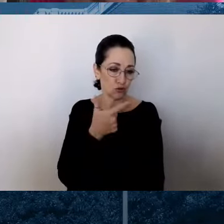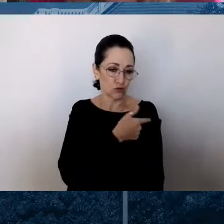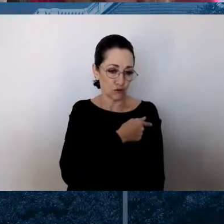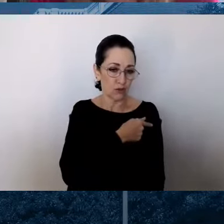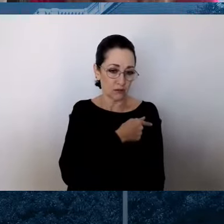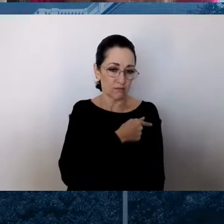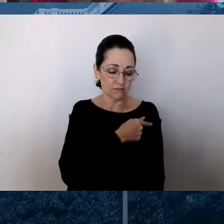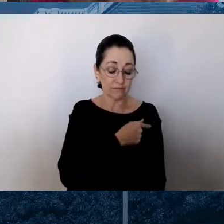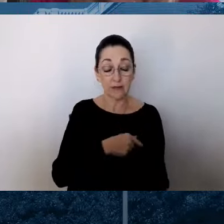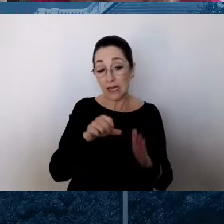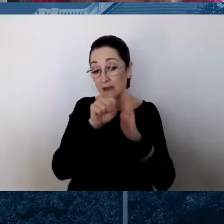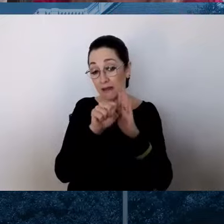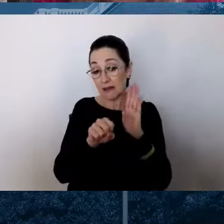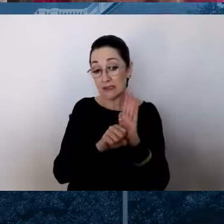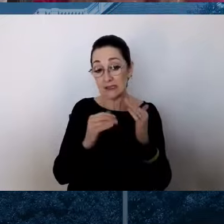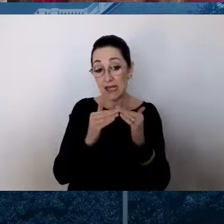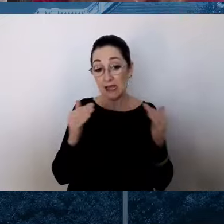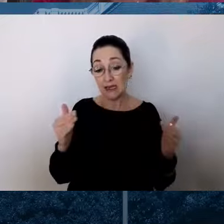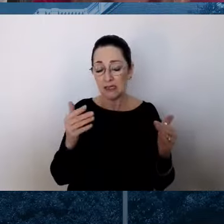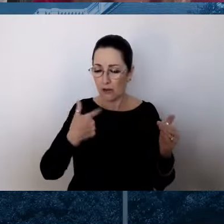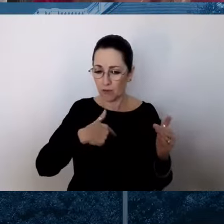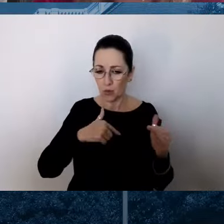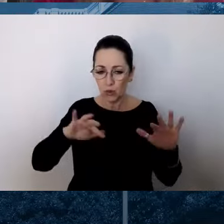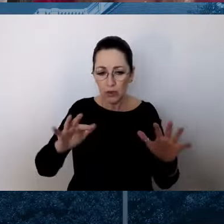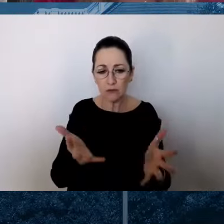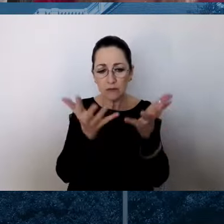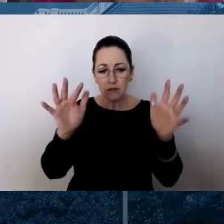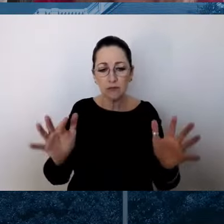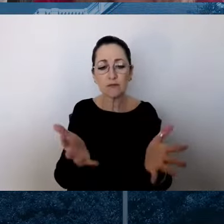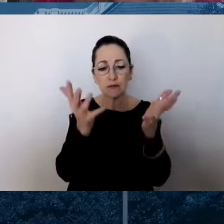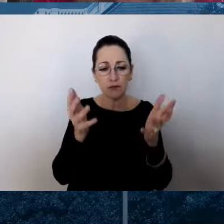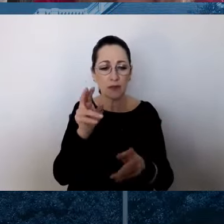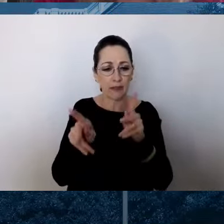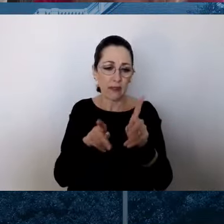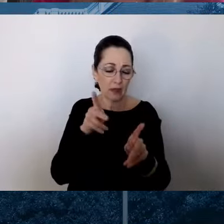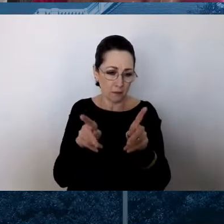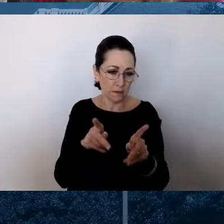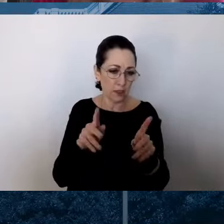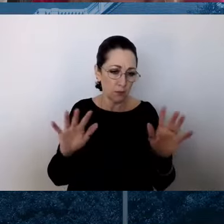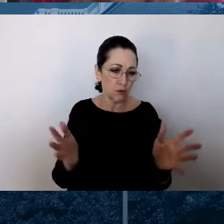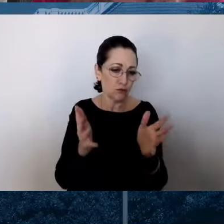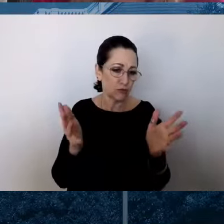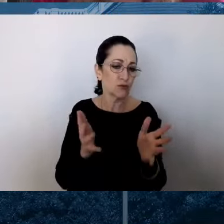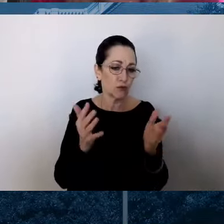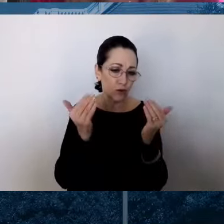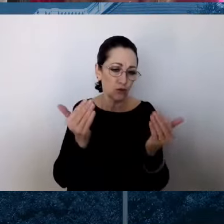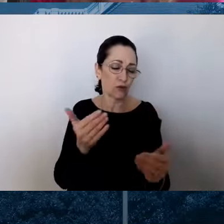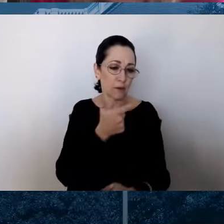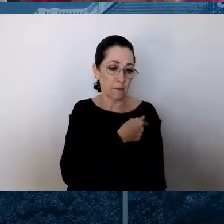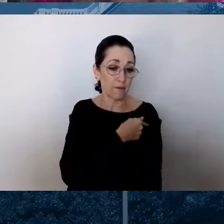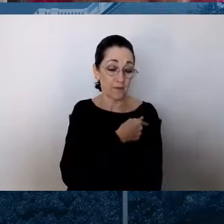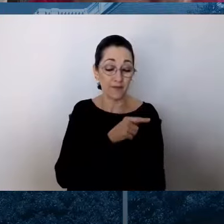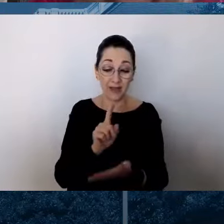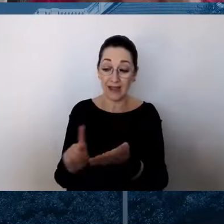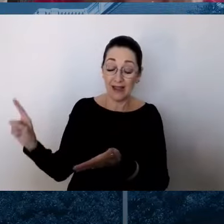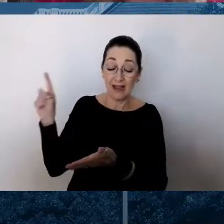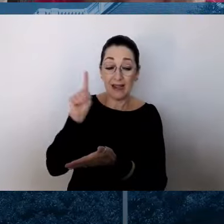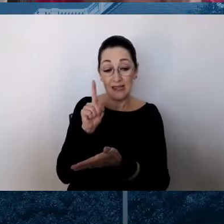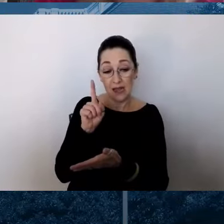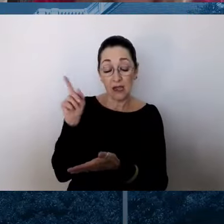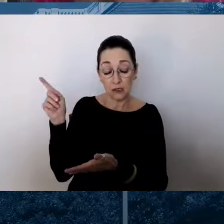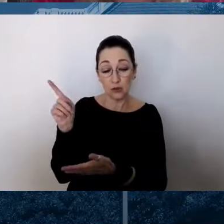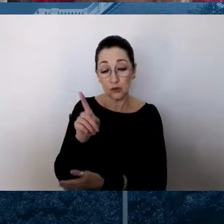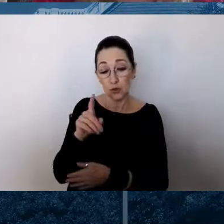at the state level to promote boosters. And last week, President Biden announced a national campaign that is forthcoming. But if you